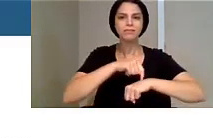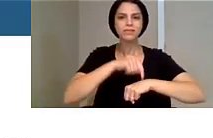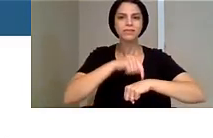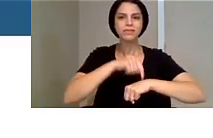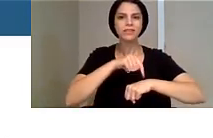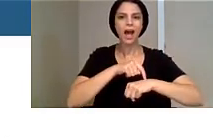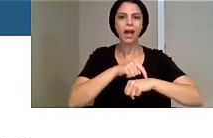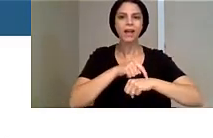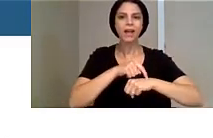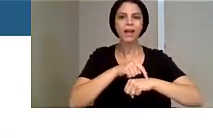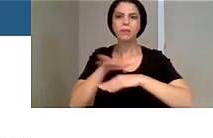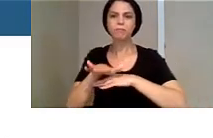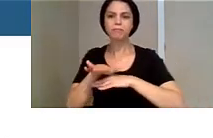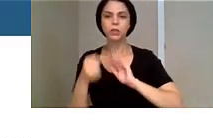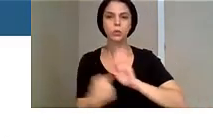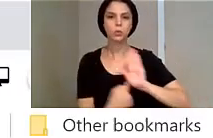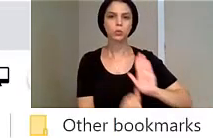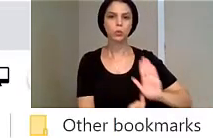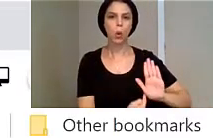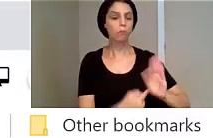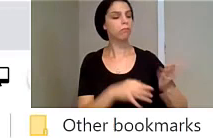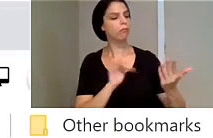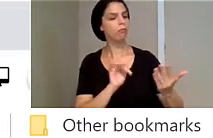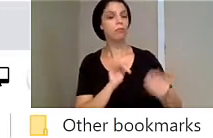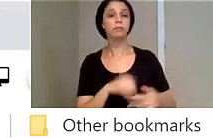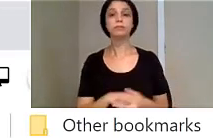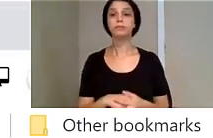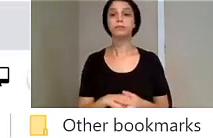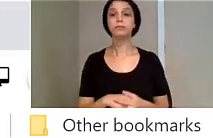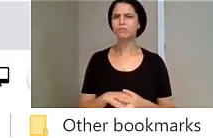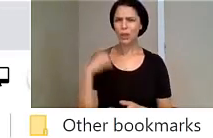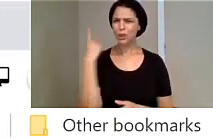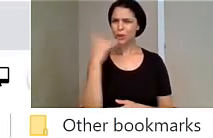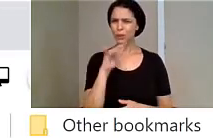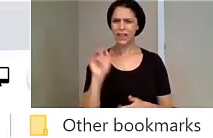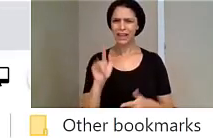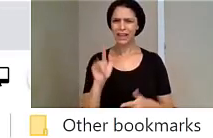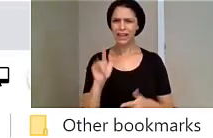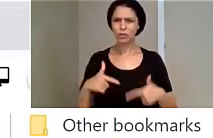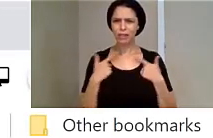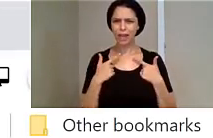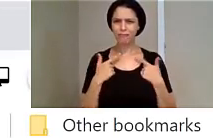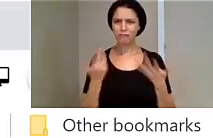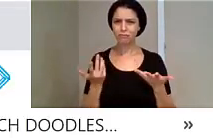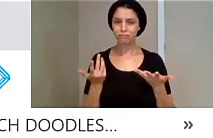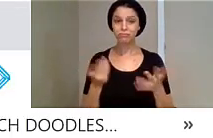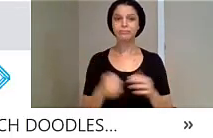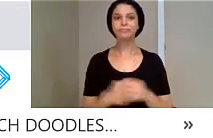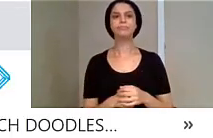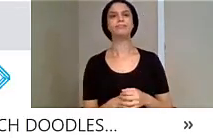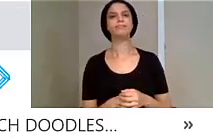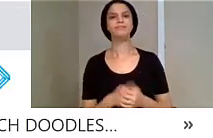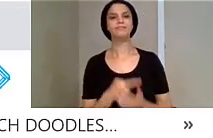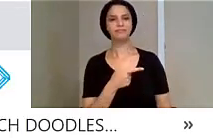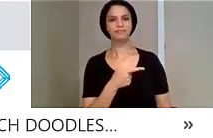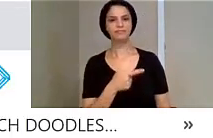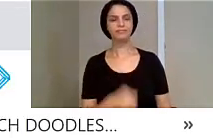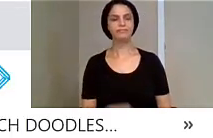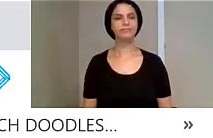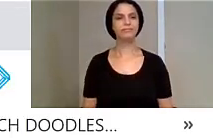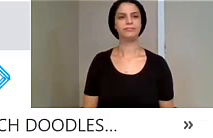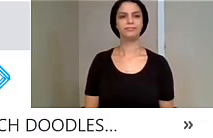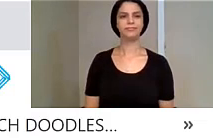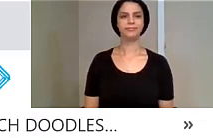teacher. So let's take a live look of what that would look like in myMCPS classroom.